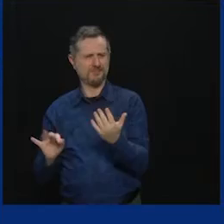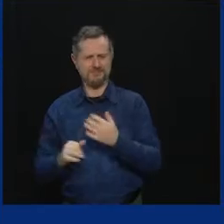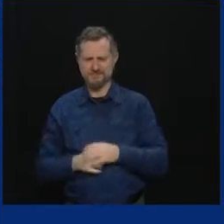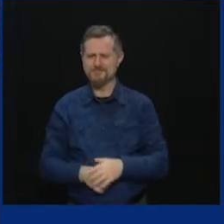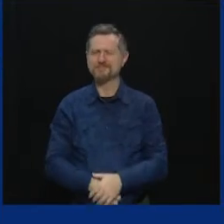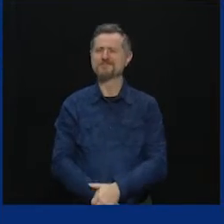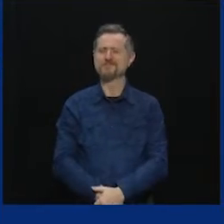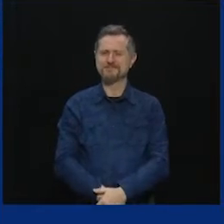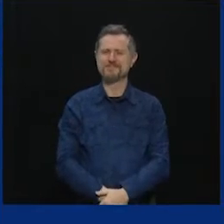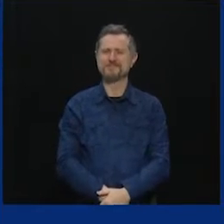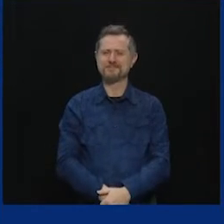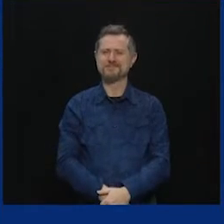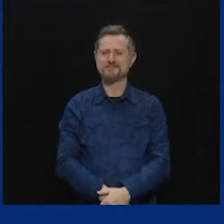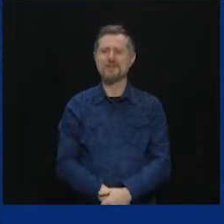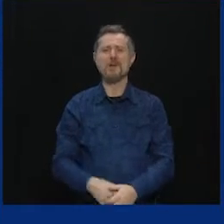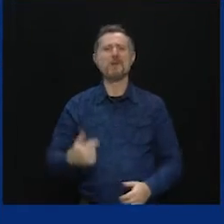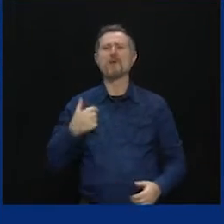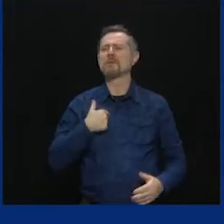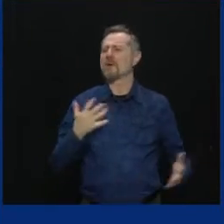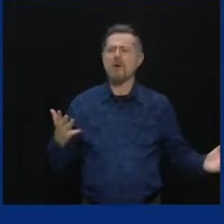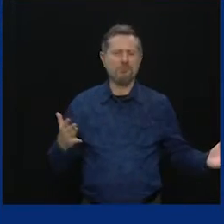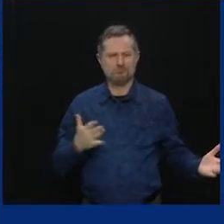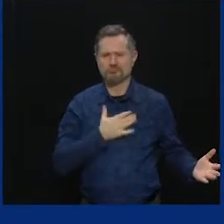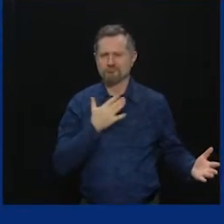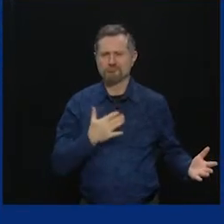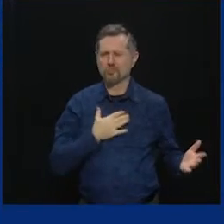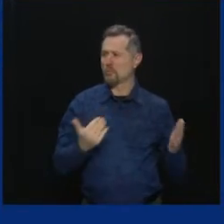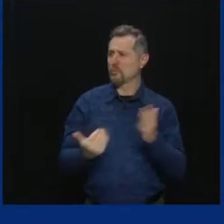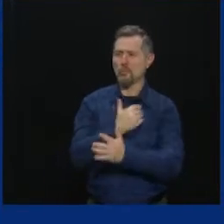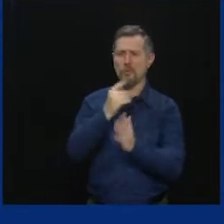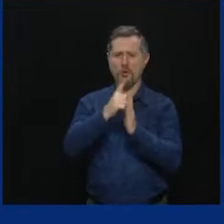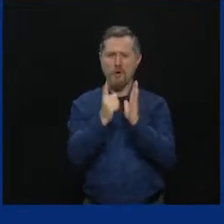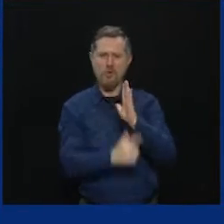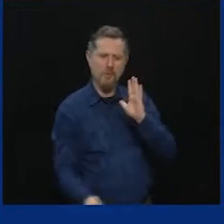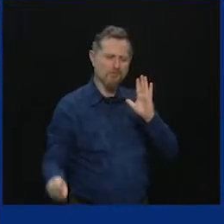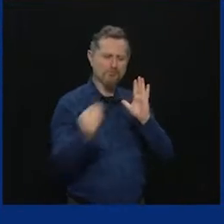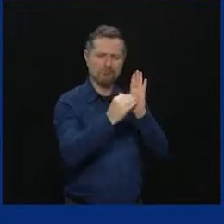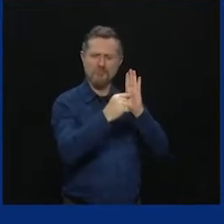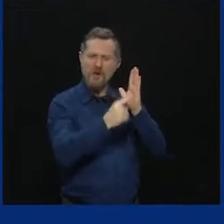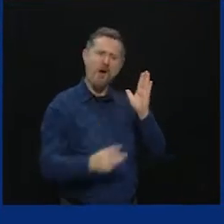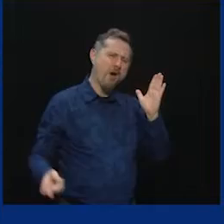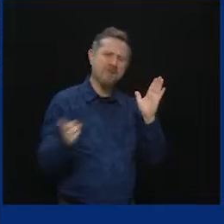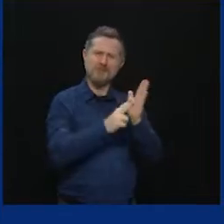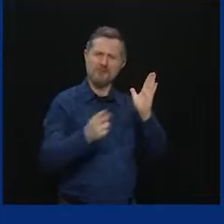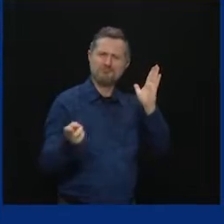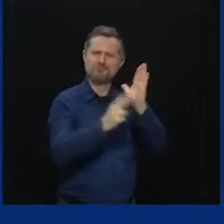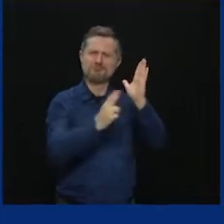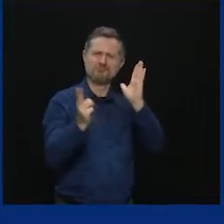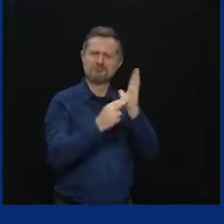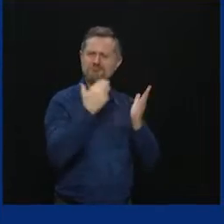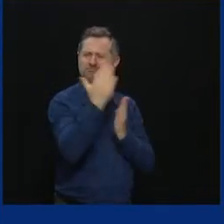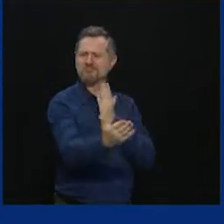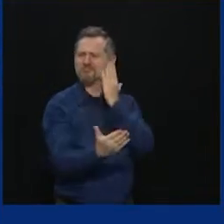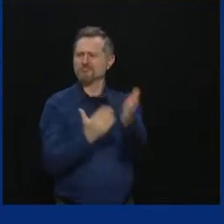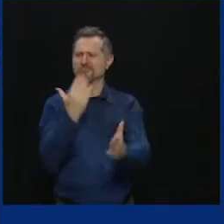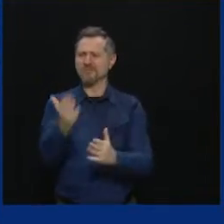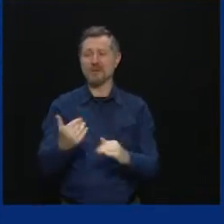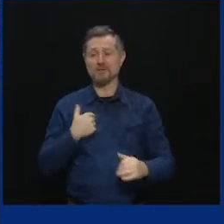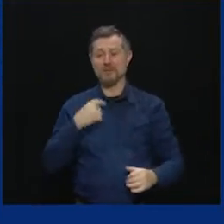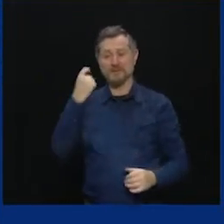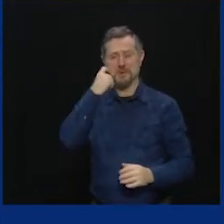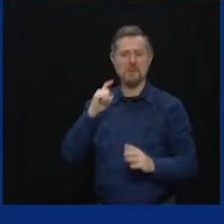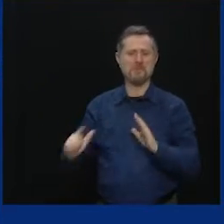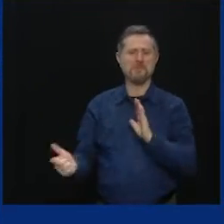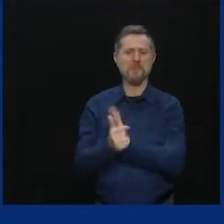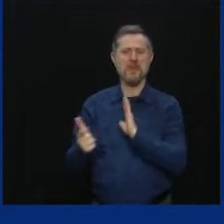to pick up a pen and sign a piece of legislation that'll fight back, you can guarantee I'll do it. We just literally banned ghost guns 2 weeks